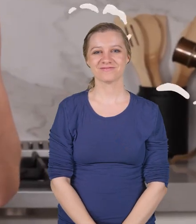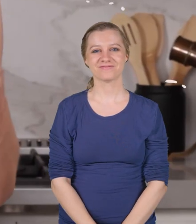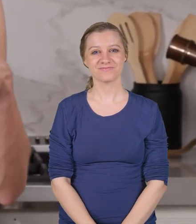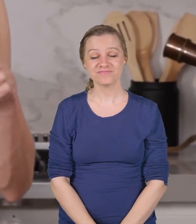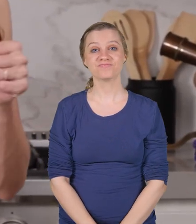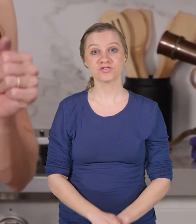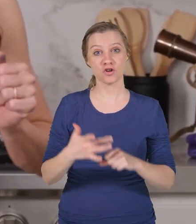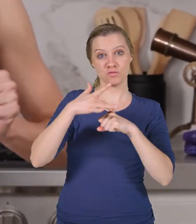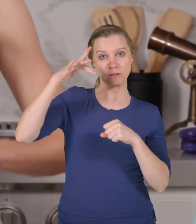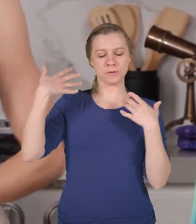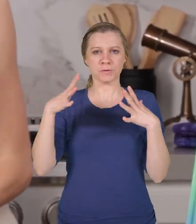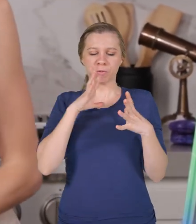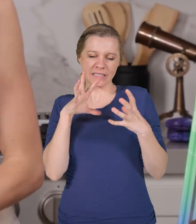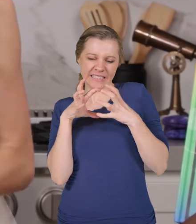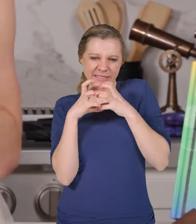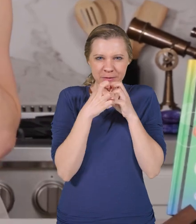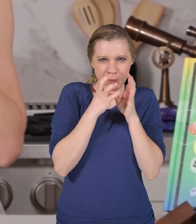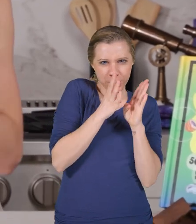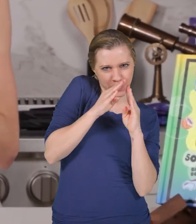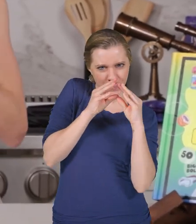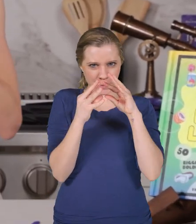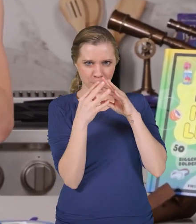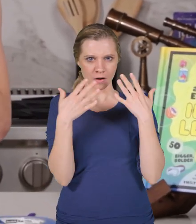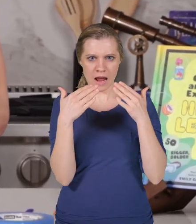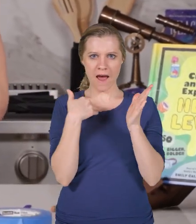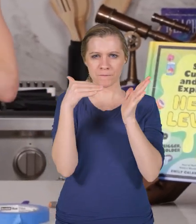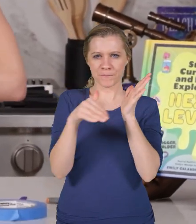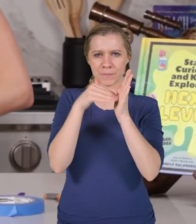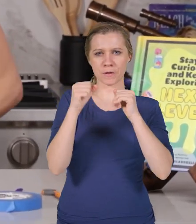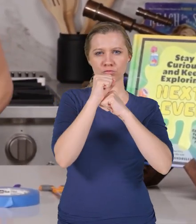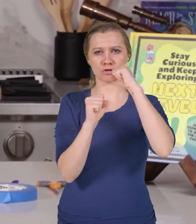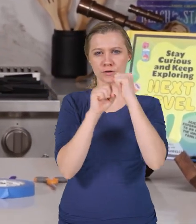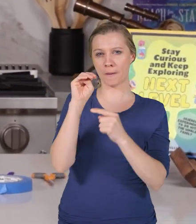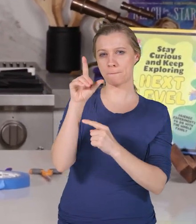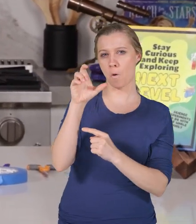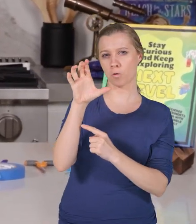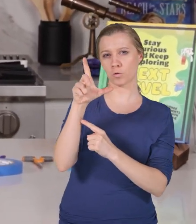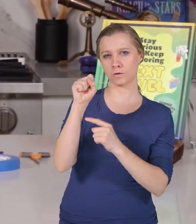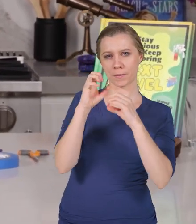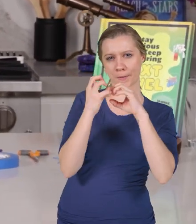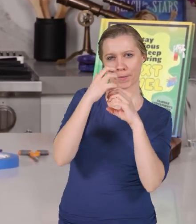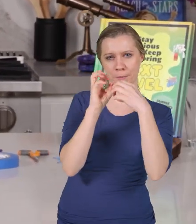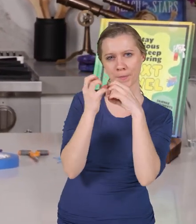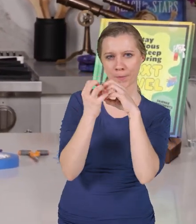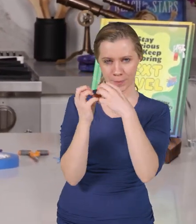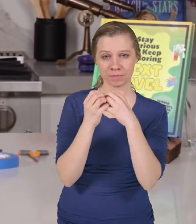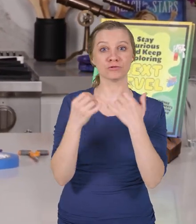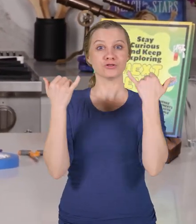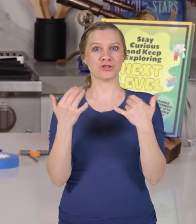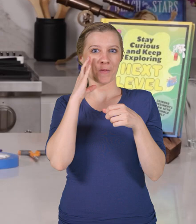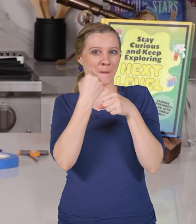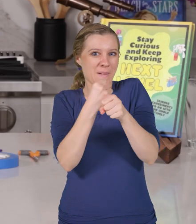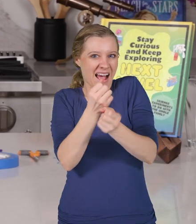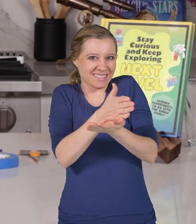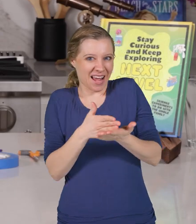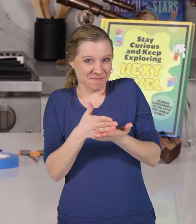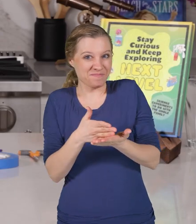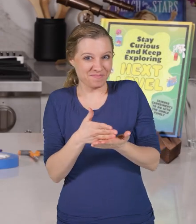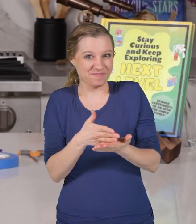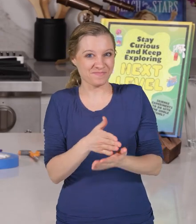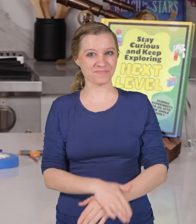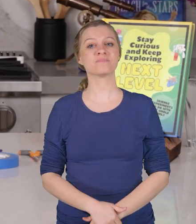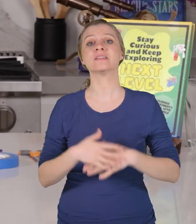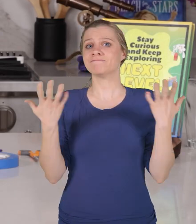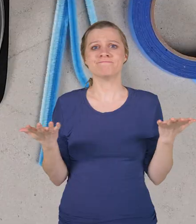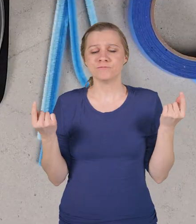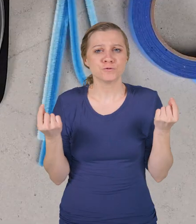Crystals are highly organized solids with a regular repeating structure of molecules, and we are going to make some today. What